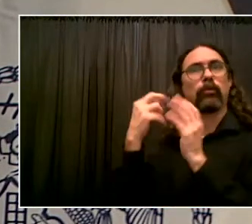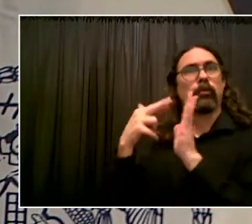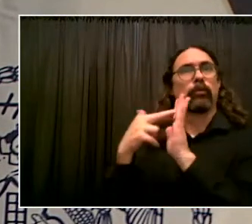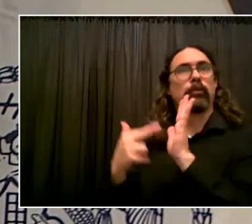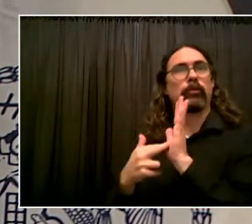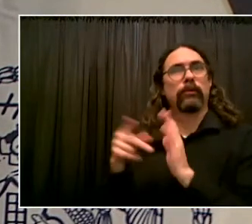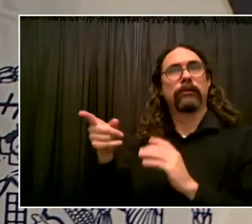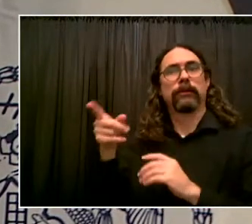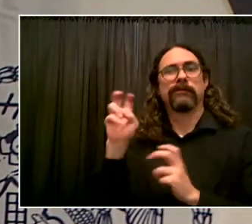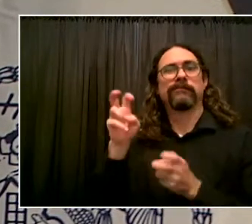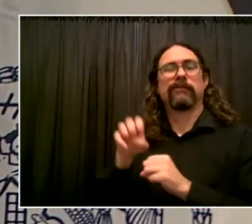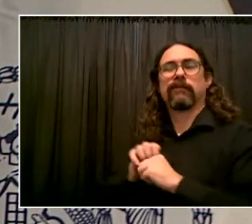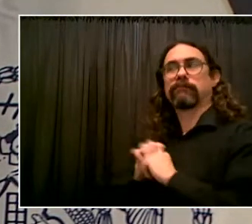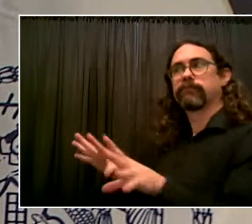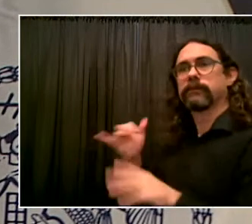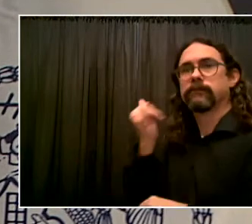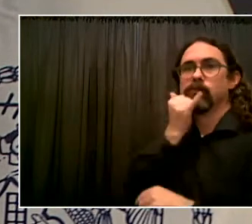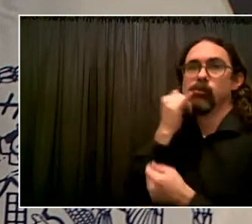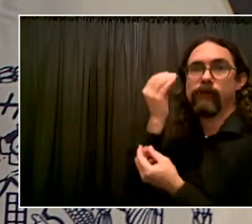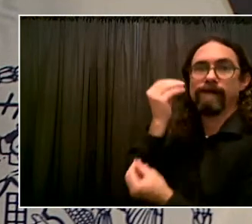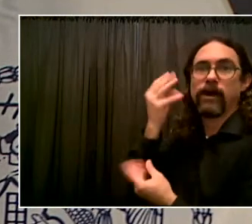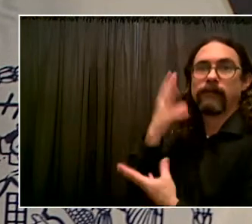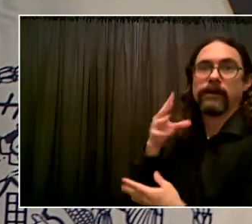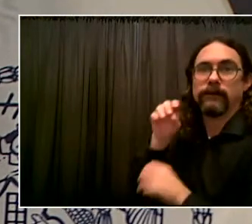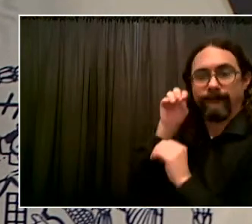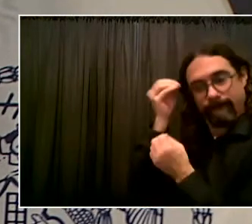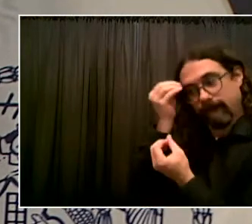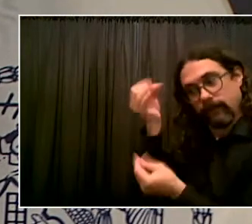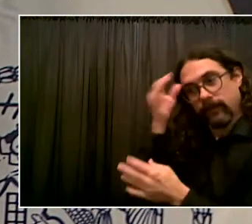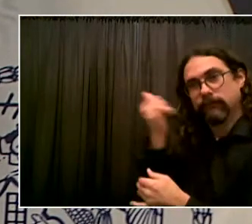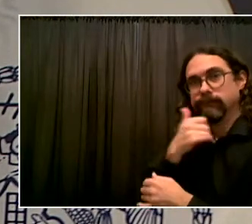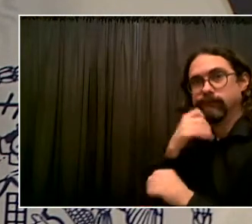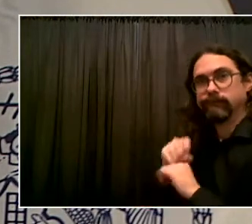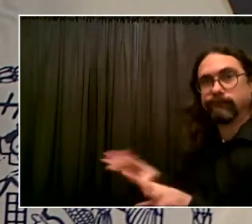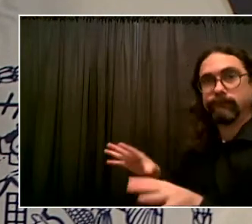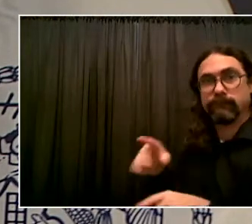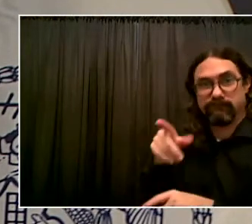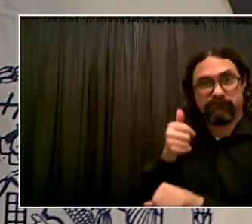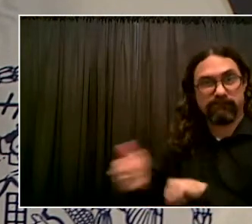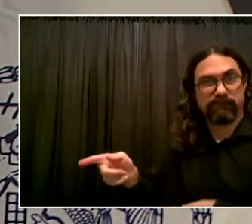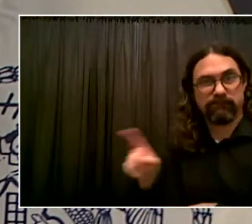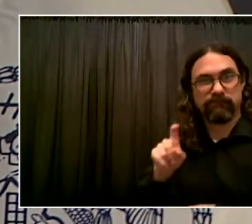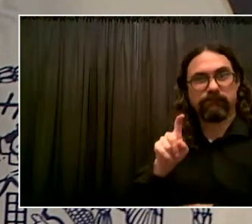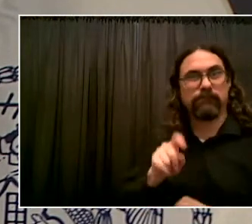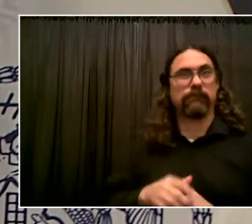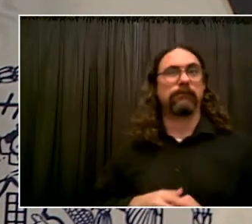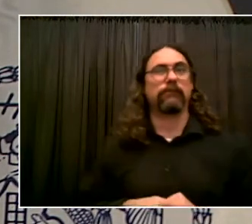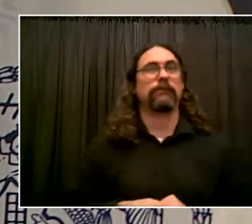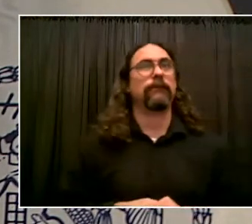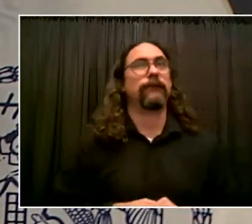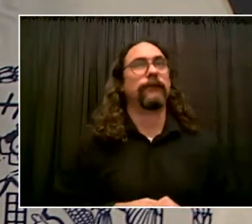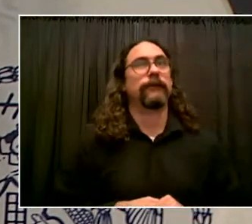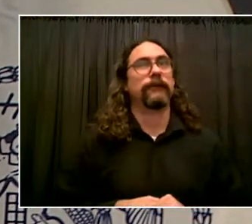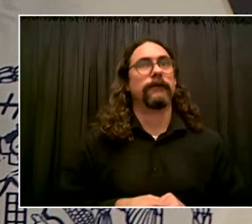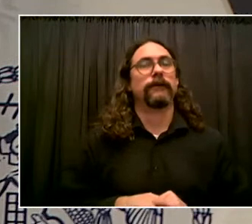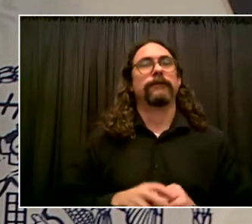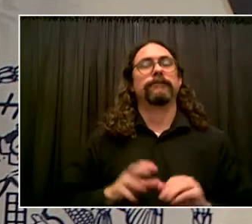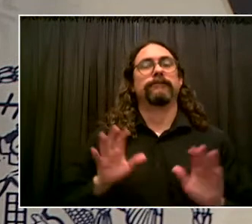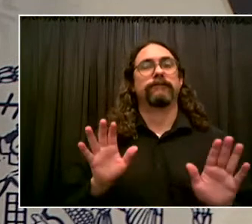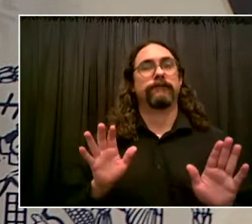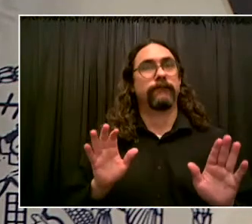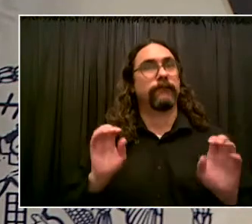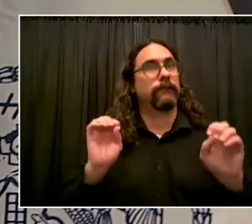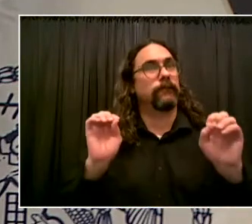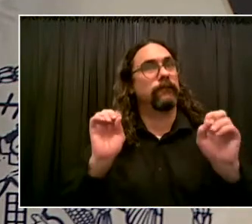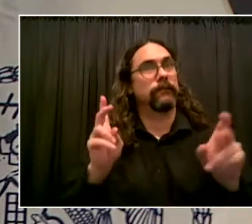The number of total city workers at this moment, total for a workforce of almost 400,000 who are on